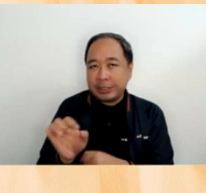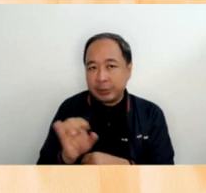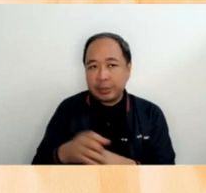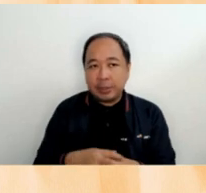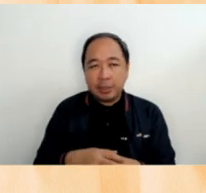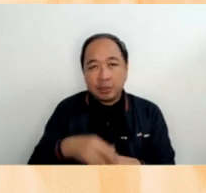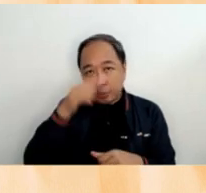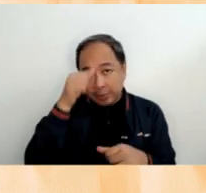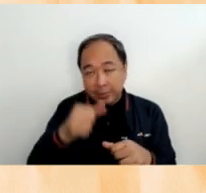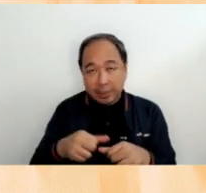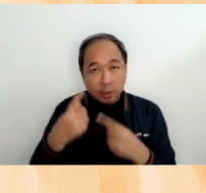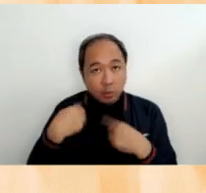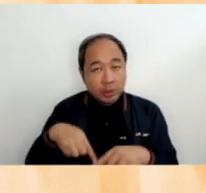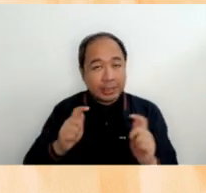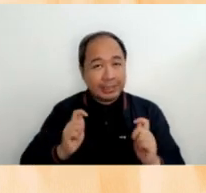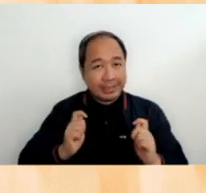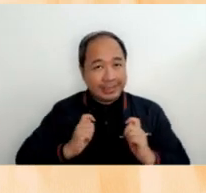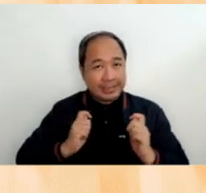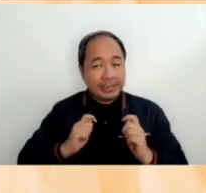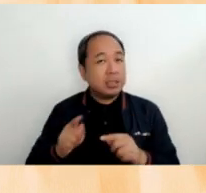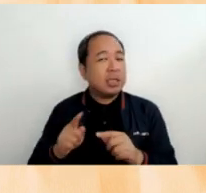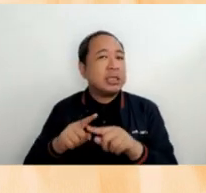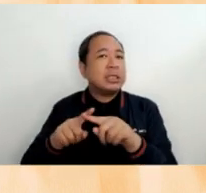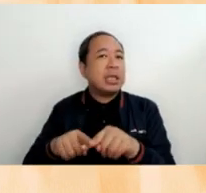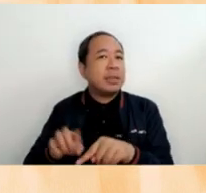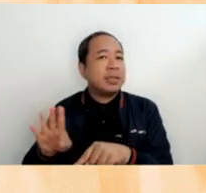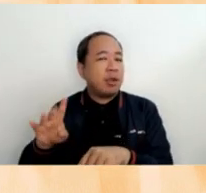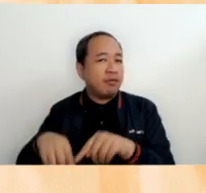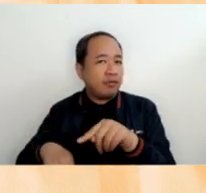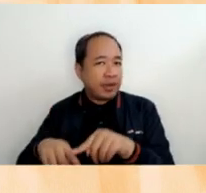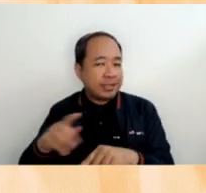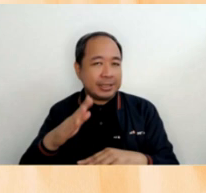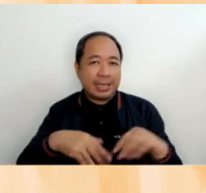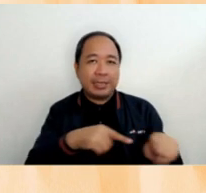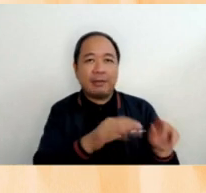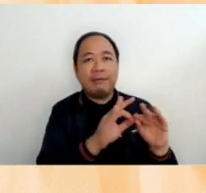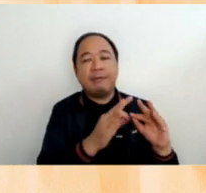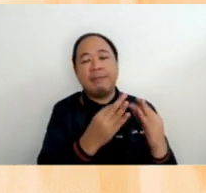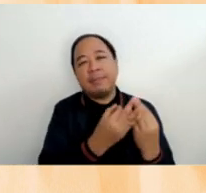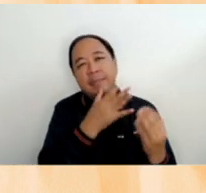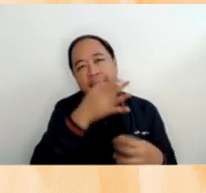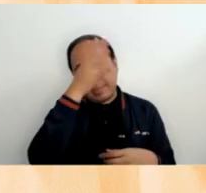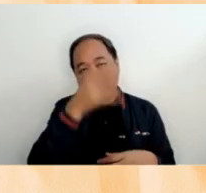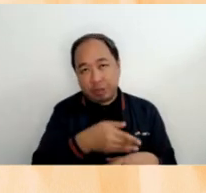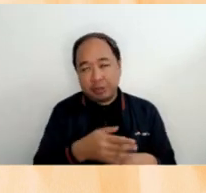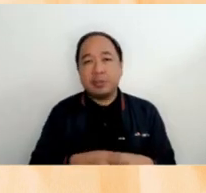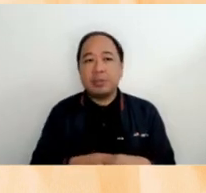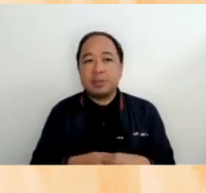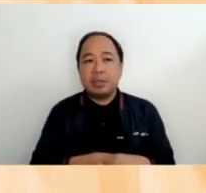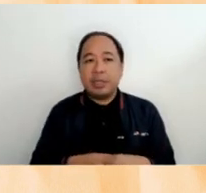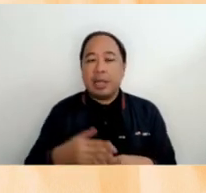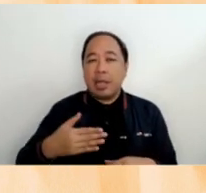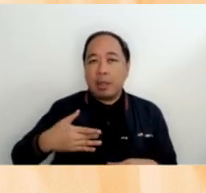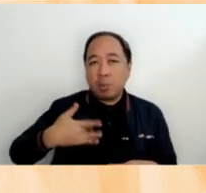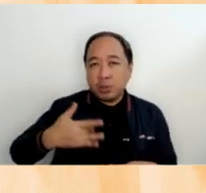psychological support from friends appears to safeguard against suicide. The school